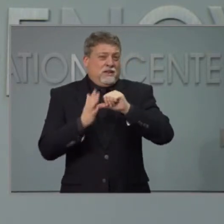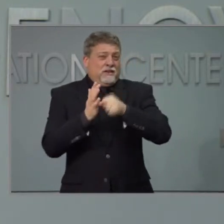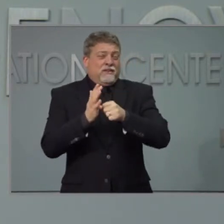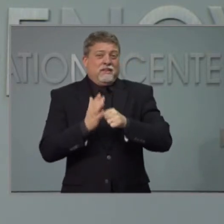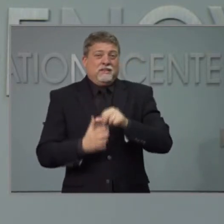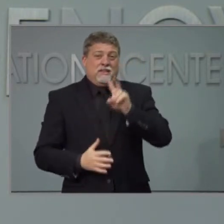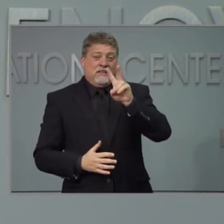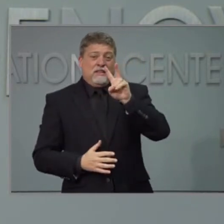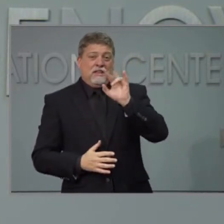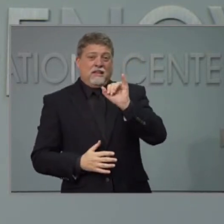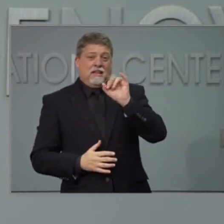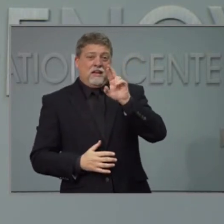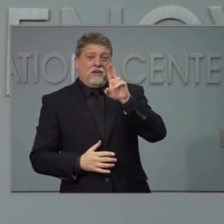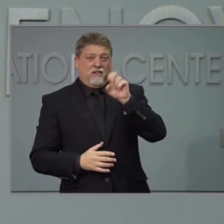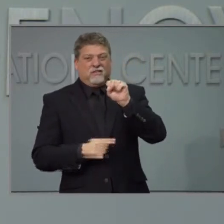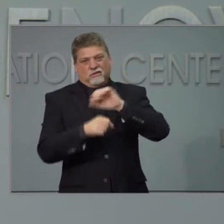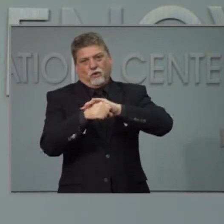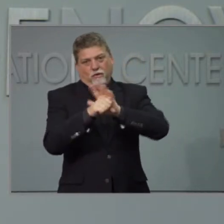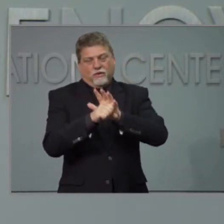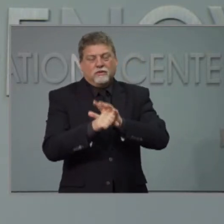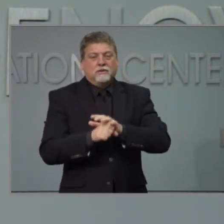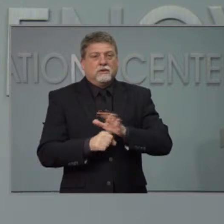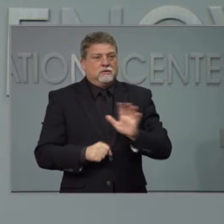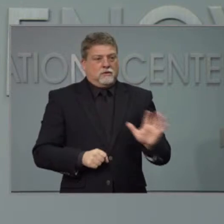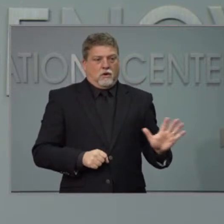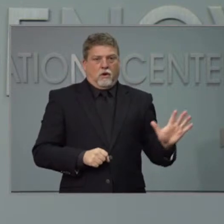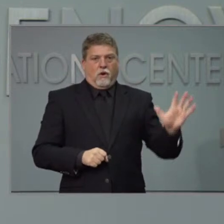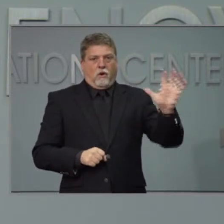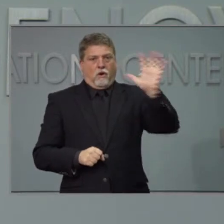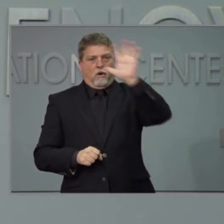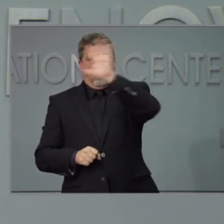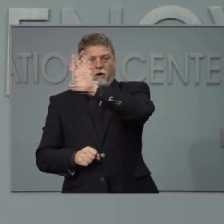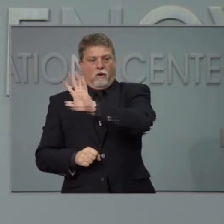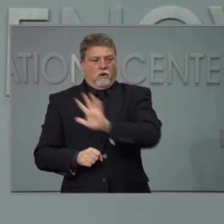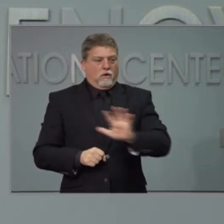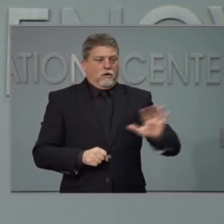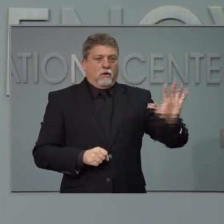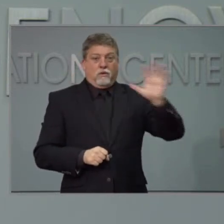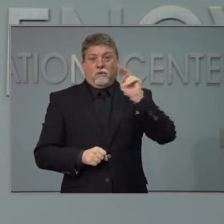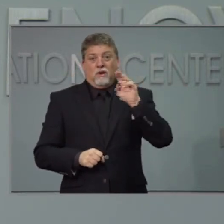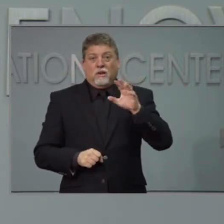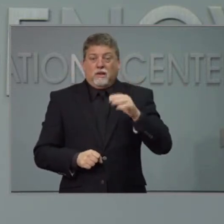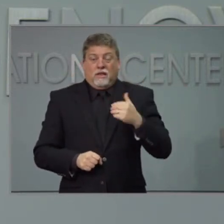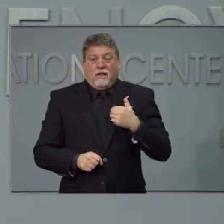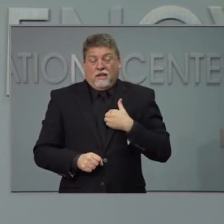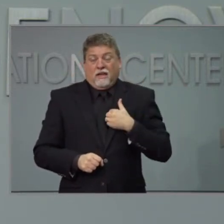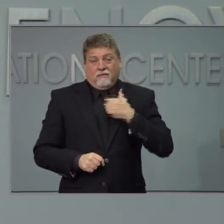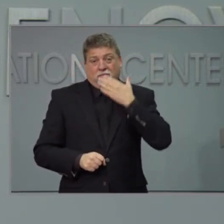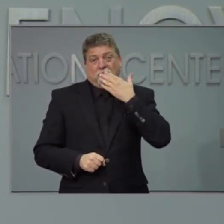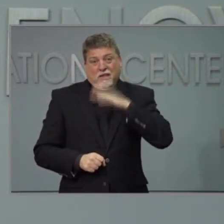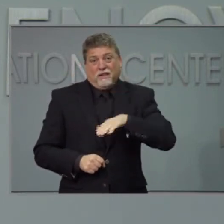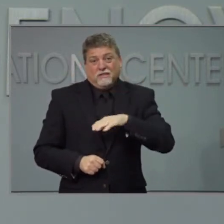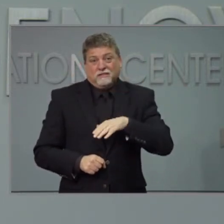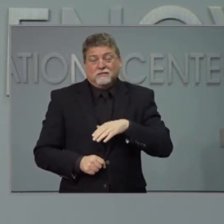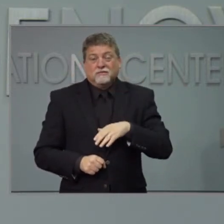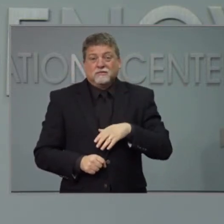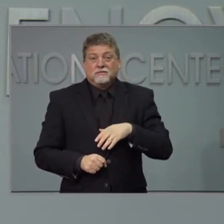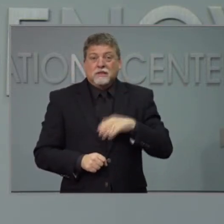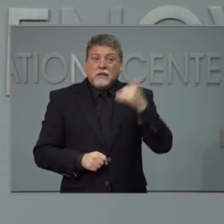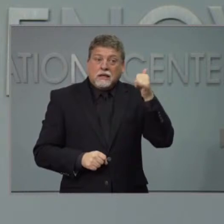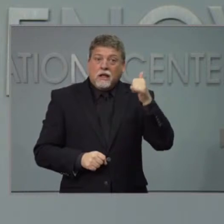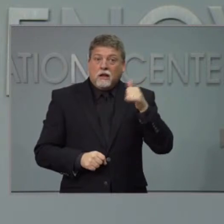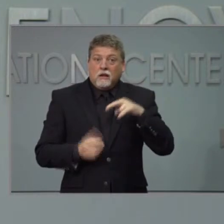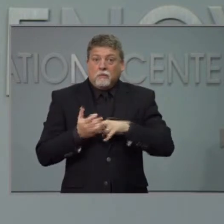You'll notice that every single county has a color, whether that's yellow, orange, or red. So I want to make sure that folks